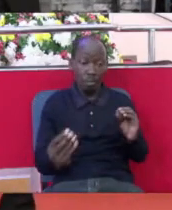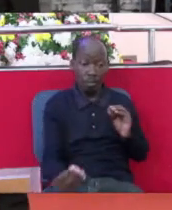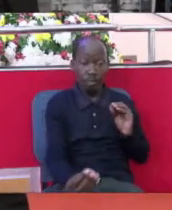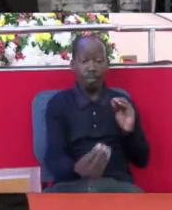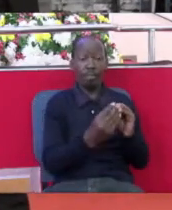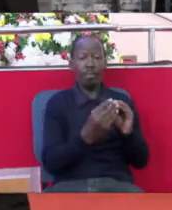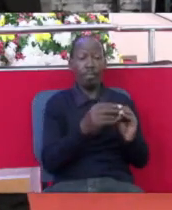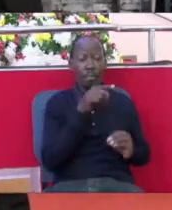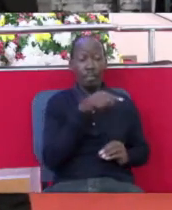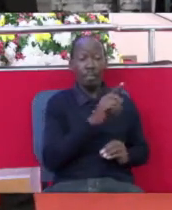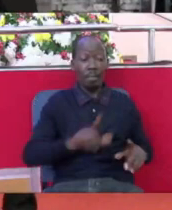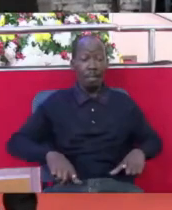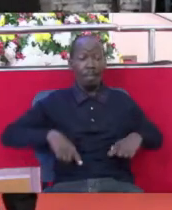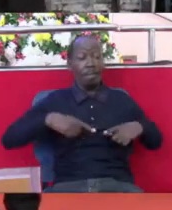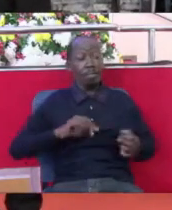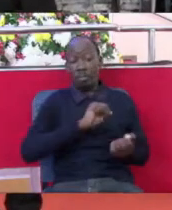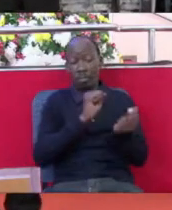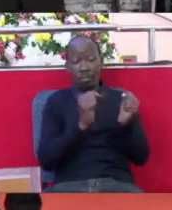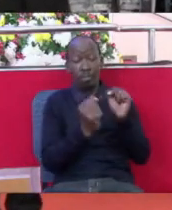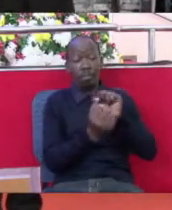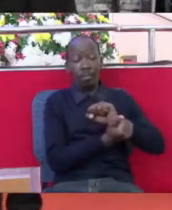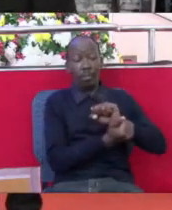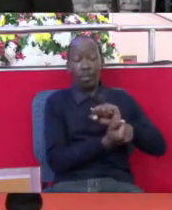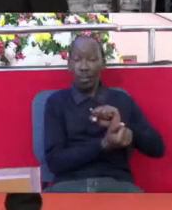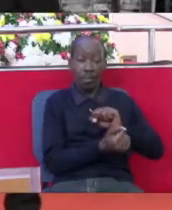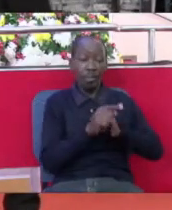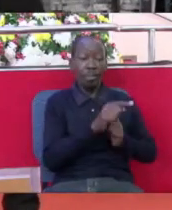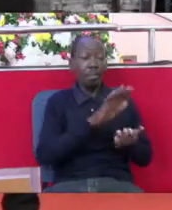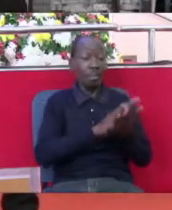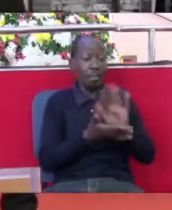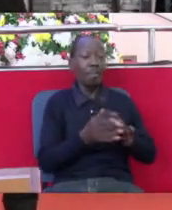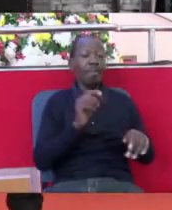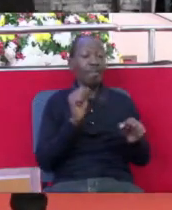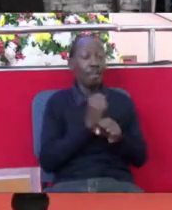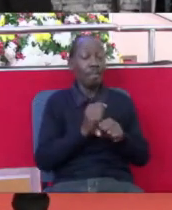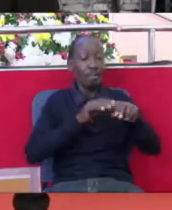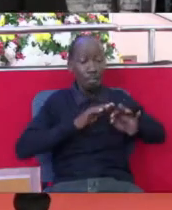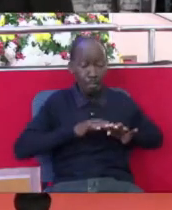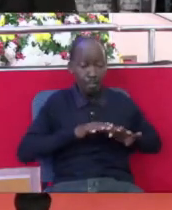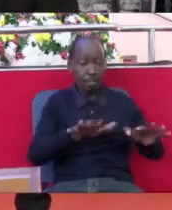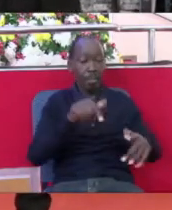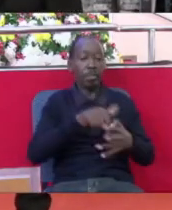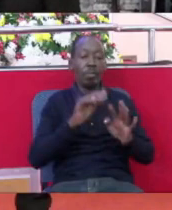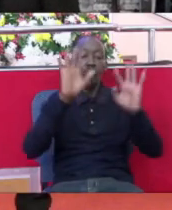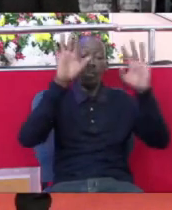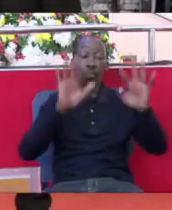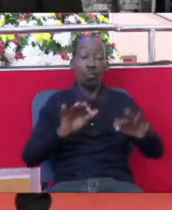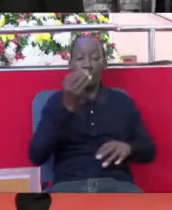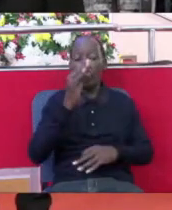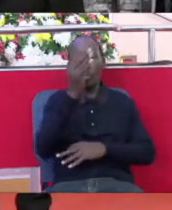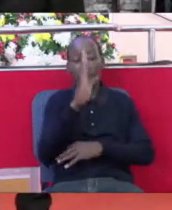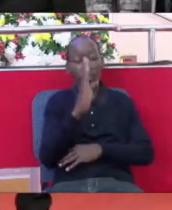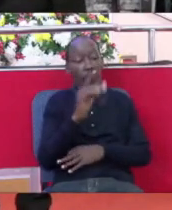Damaski, his life was transformed. Maisha yake yakabadilishwa. And became very impactful to the glory of God. Na akakuwa mtu wa maana sana katika utukufu wa Mungu.